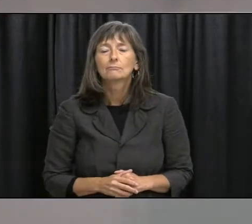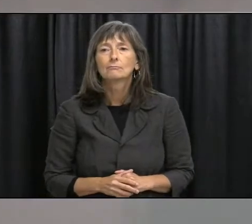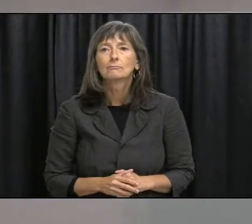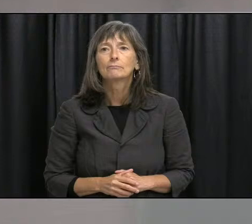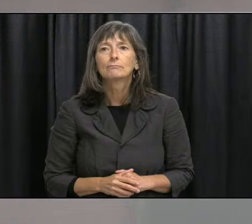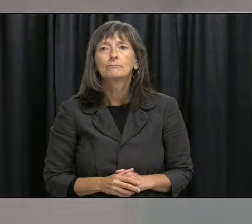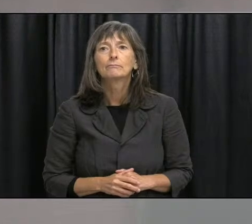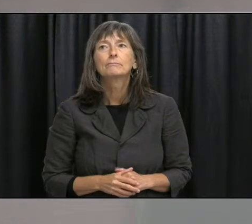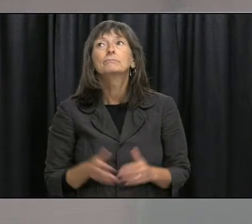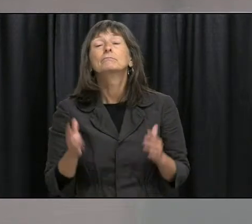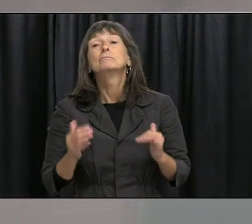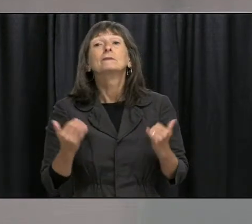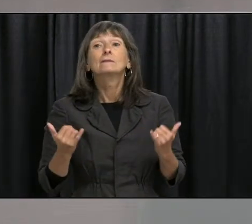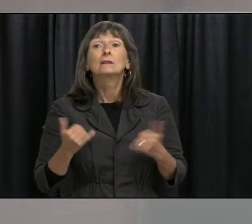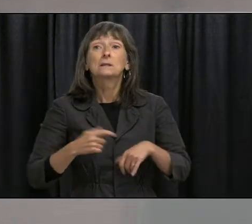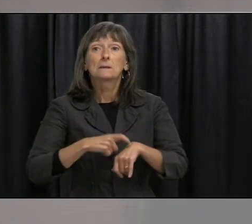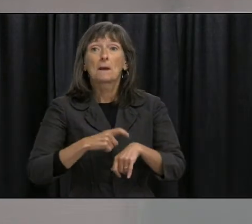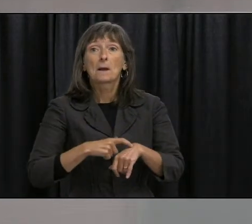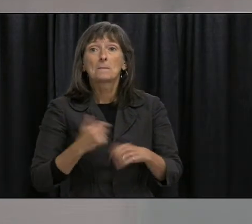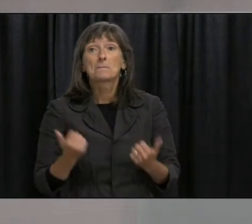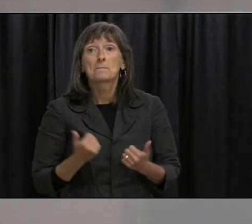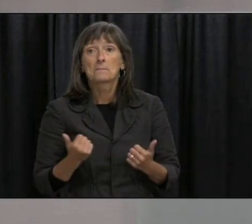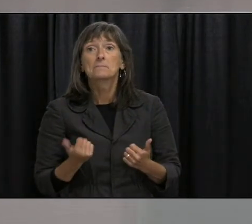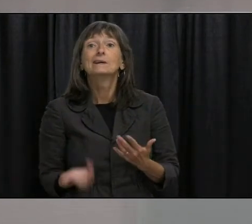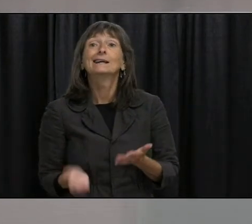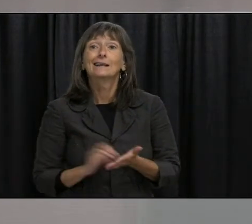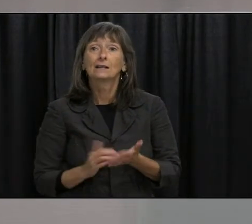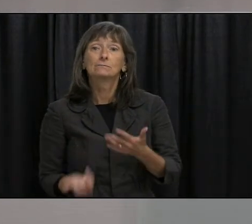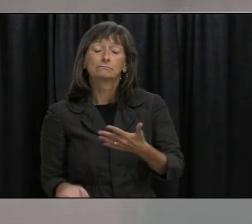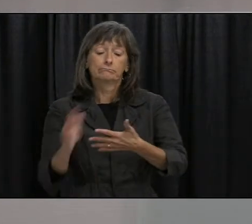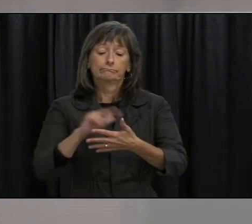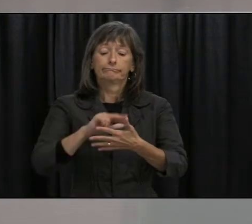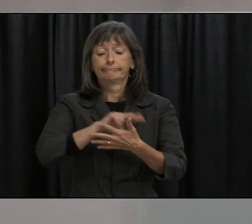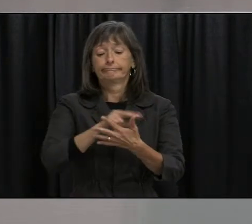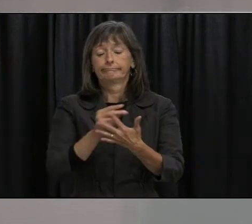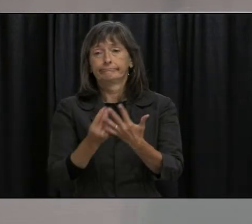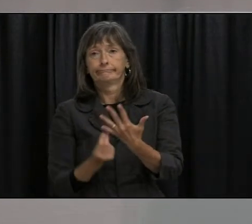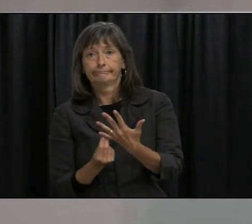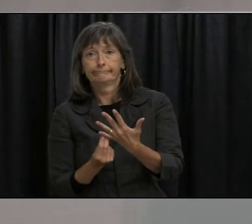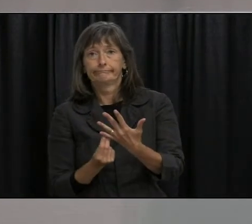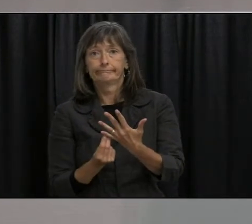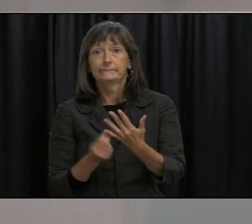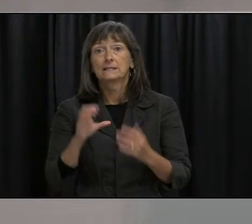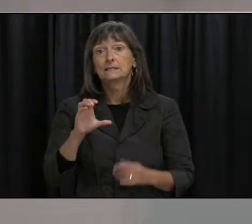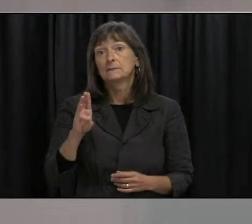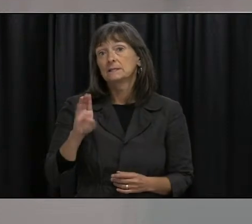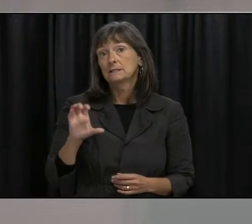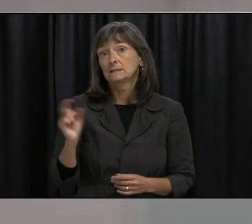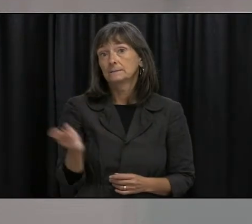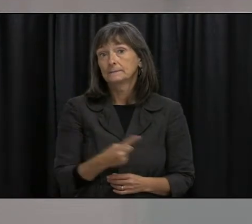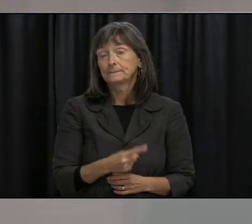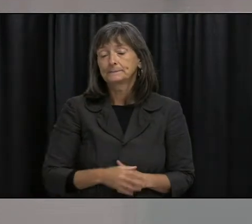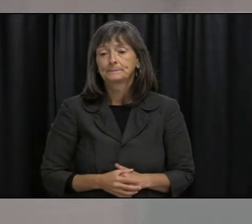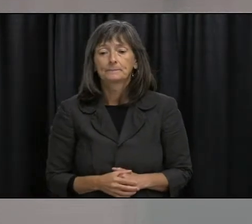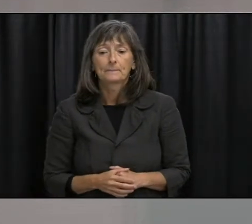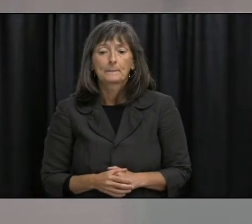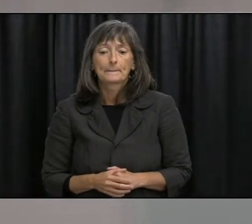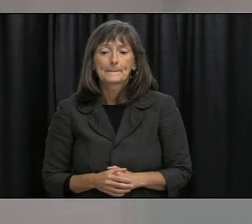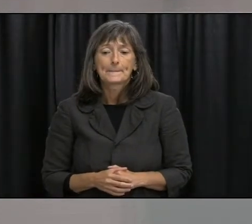We now have a bit of time left, so we're going to go through each reporter again to see if you have any further questions, starting with Peter Cowan of CBC News. Please go